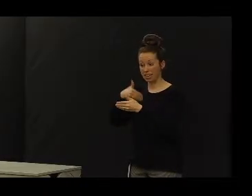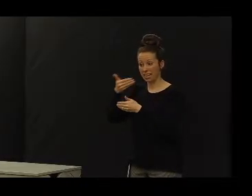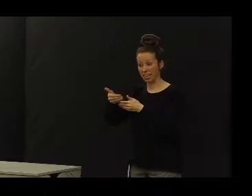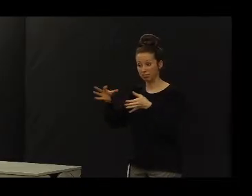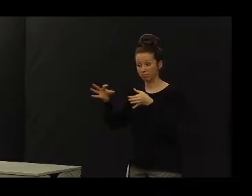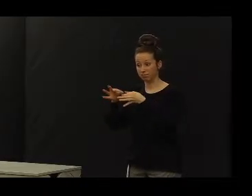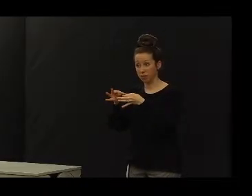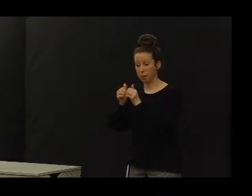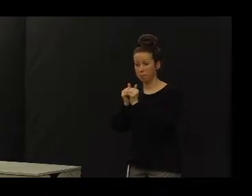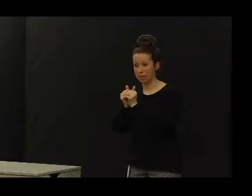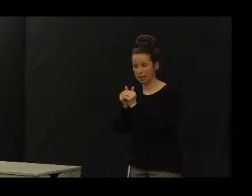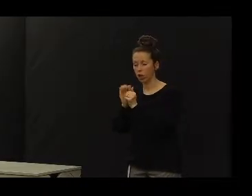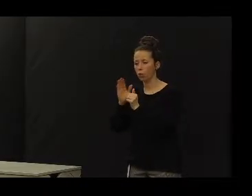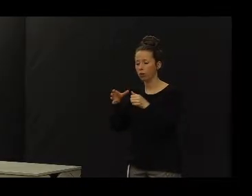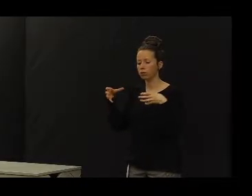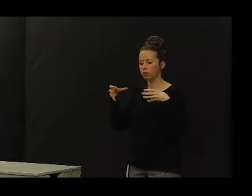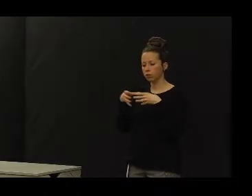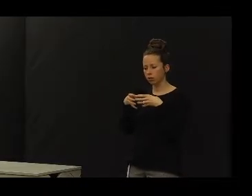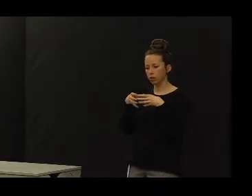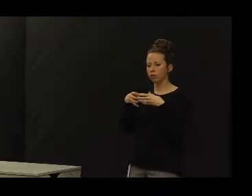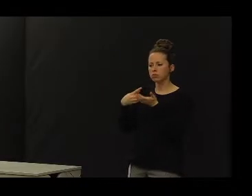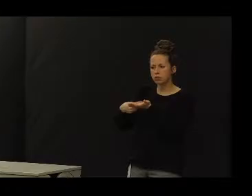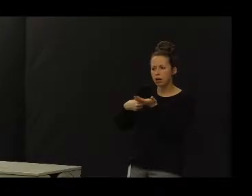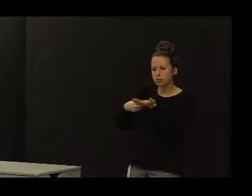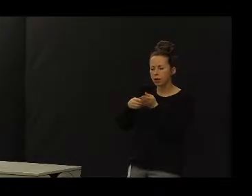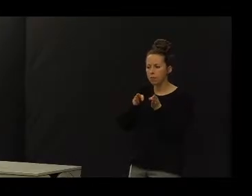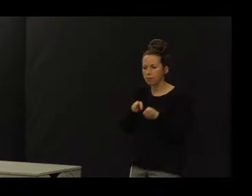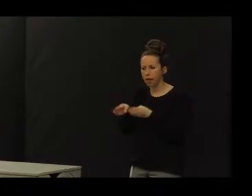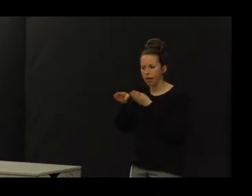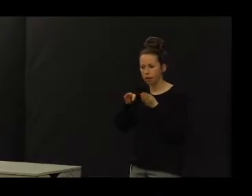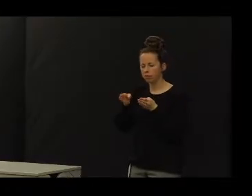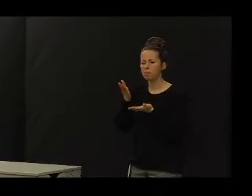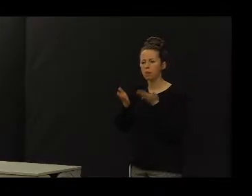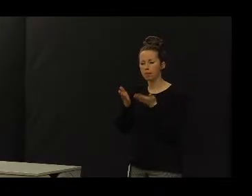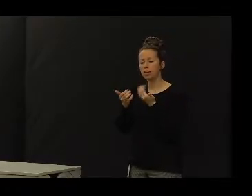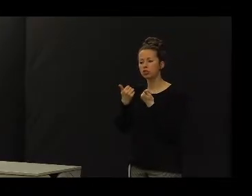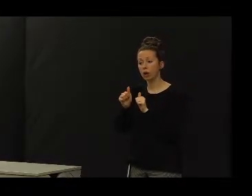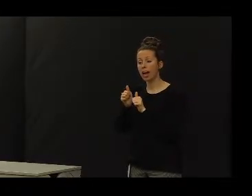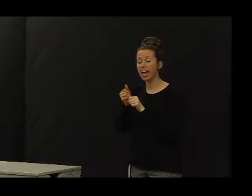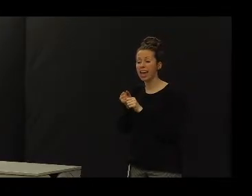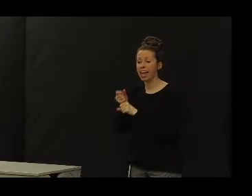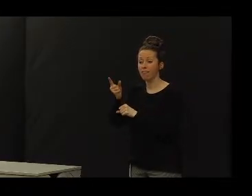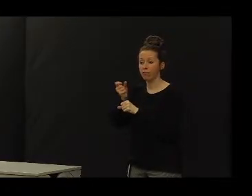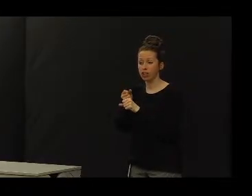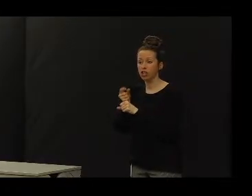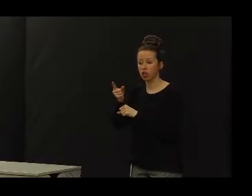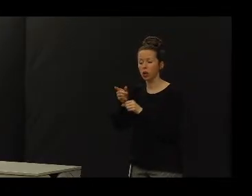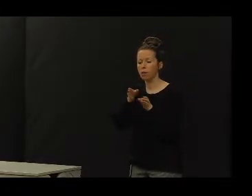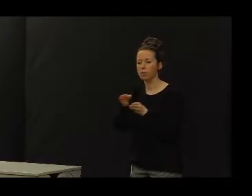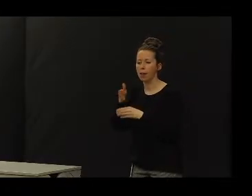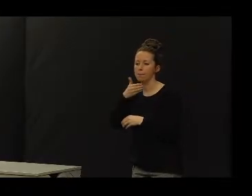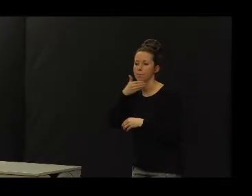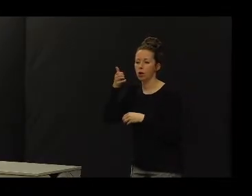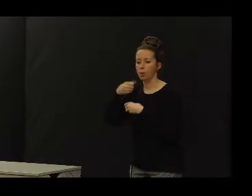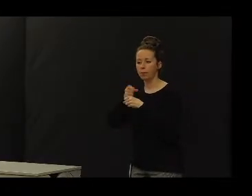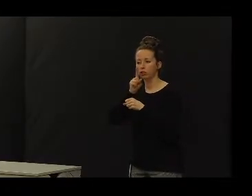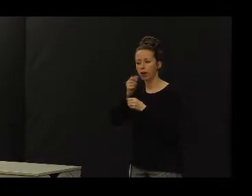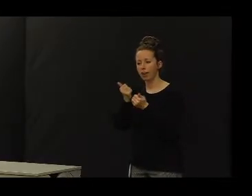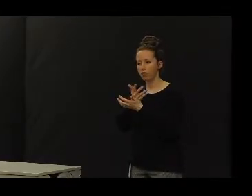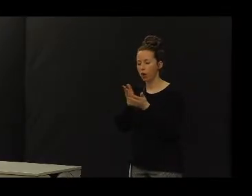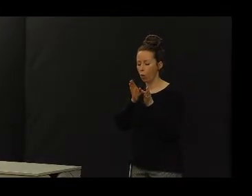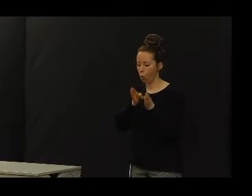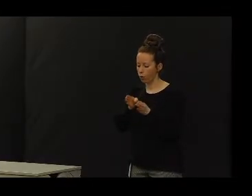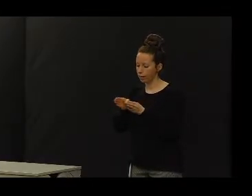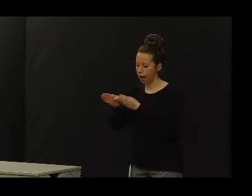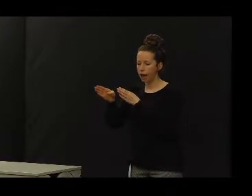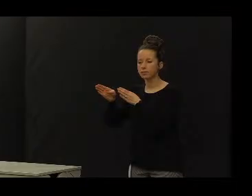brainstorming and maybe make this an annual occurrence of a meeting. We need to plan it better to make sure everything is organized as well as it needs to